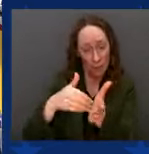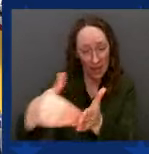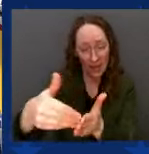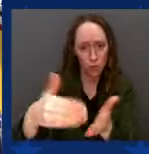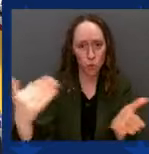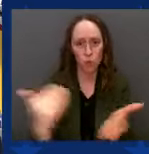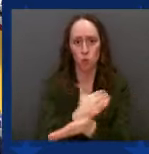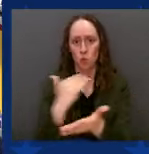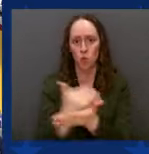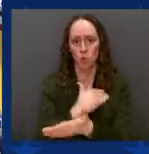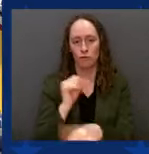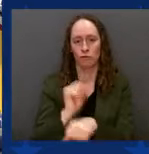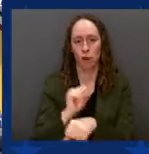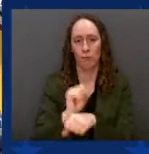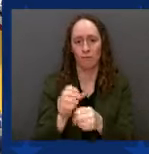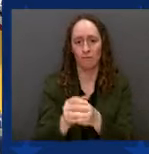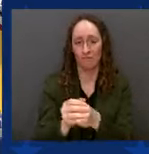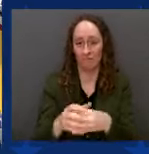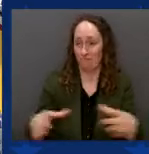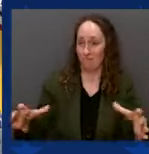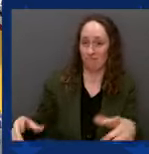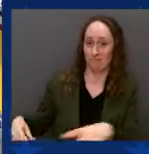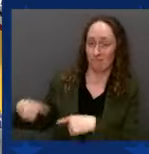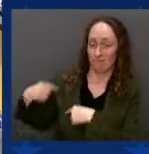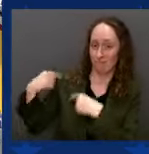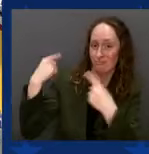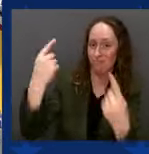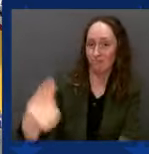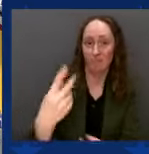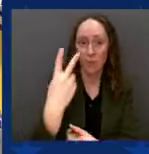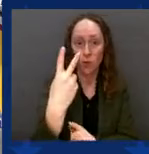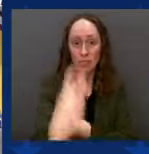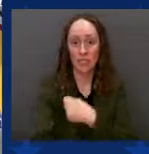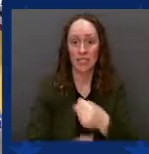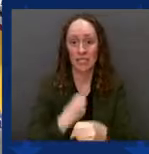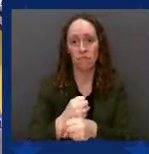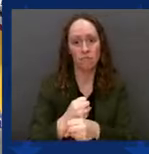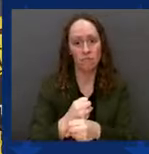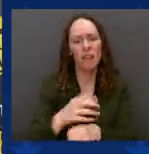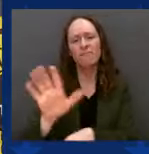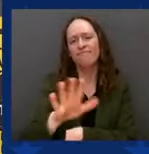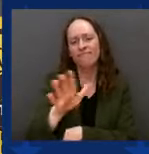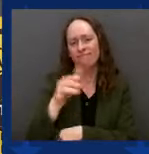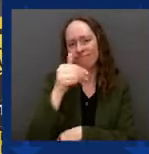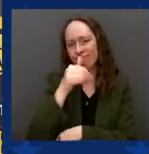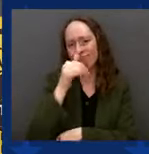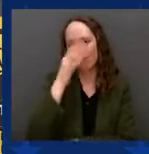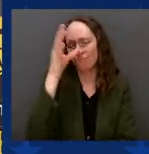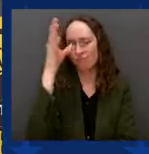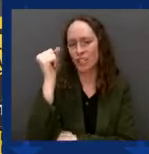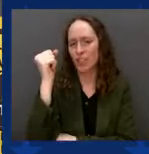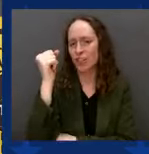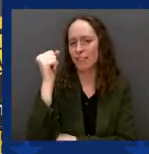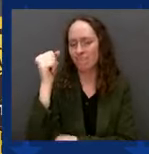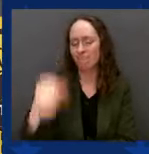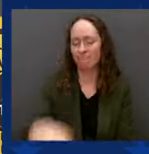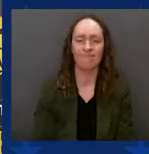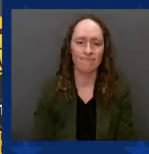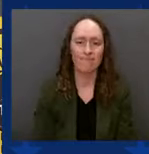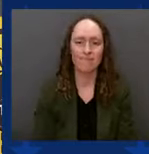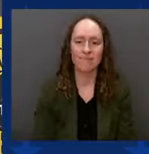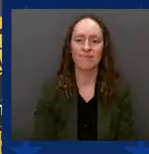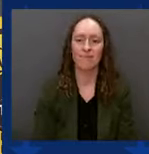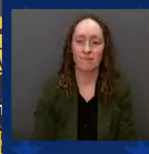More than any president in American history has created in 4 years. We've done in 2 years what no president's done